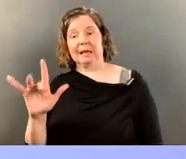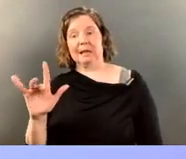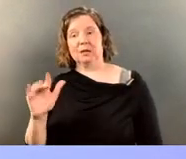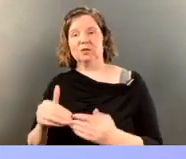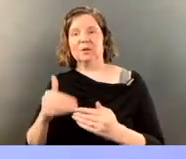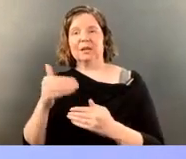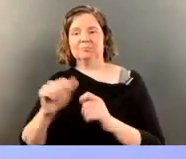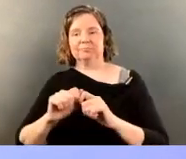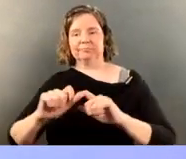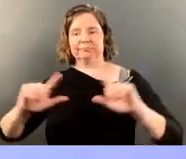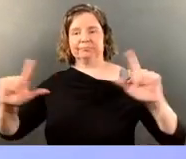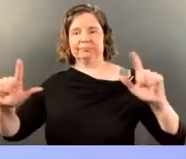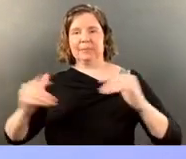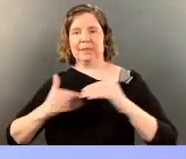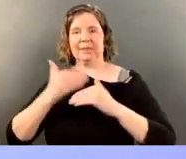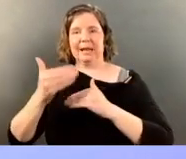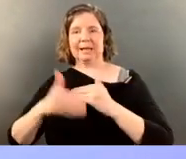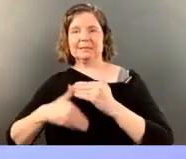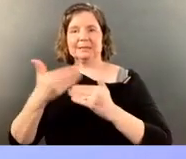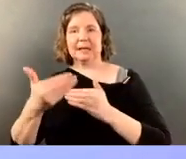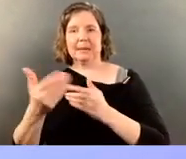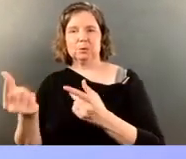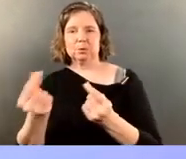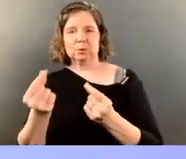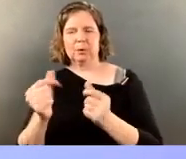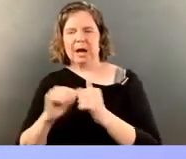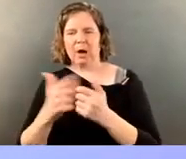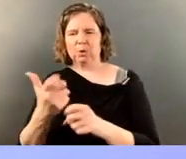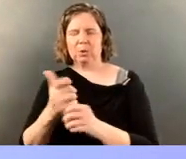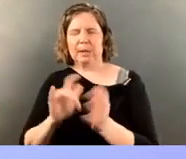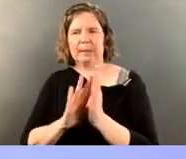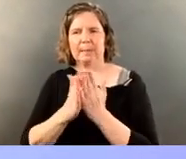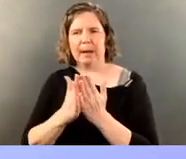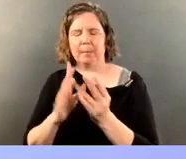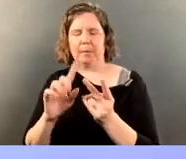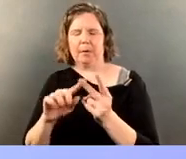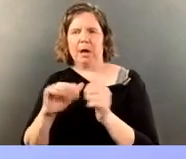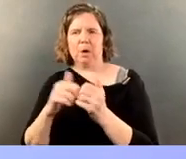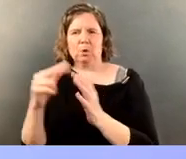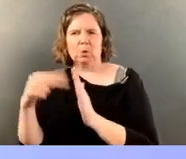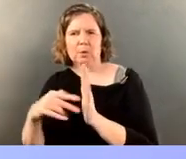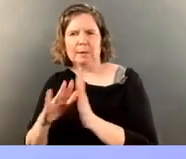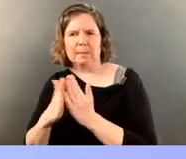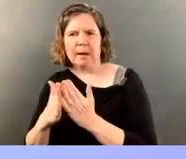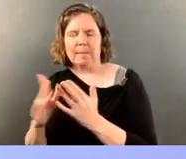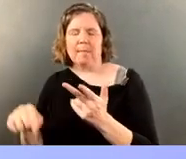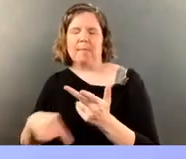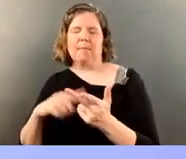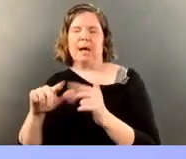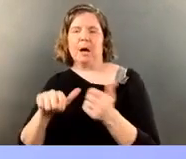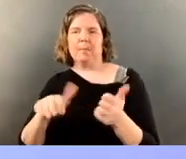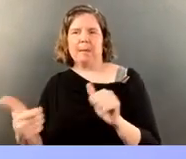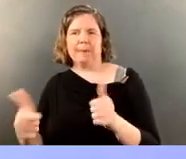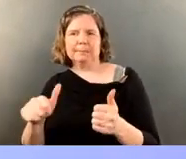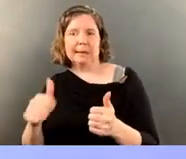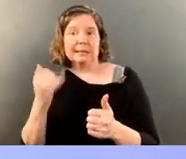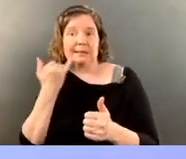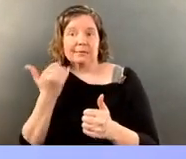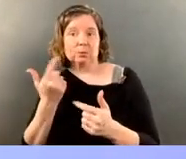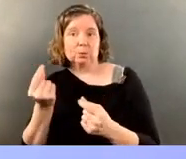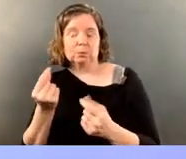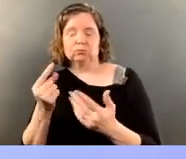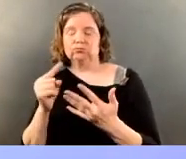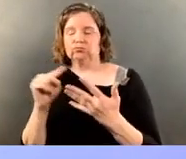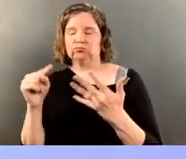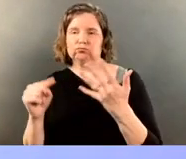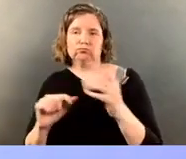Steps page, and it's going to explain how to get the Bible. It's going to explain how to read it. It's going to explain how to get water baptized if that's your next step. It's going to